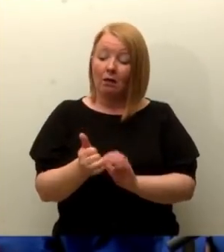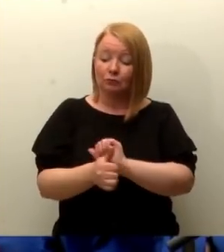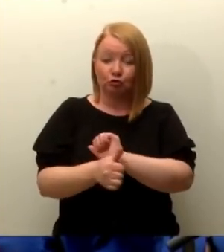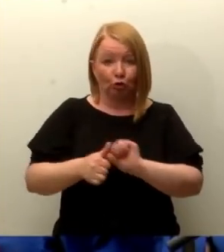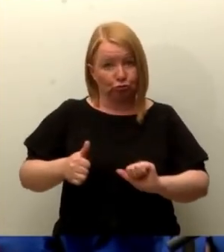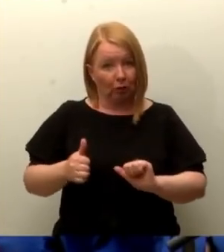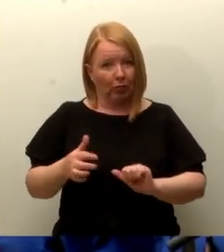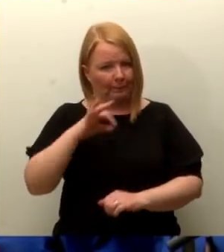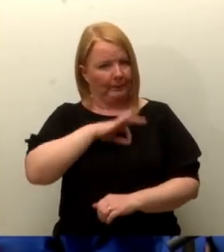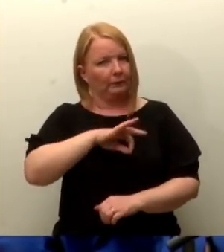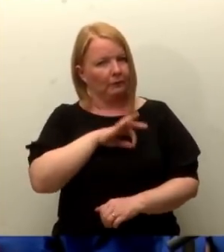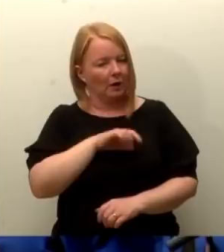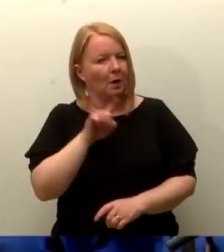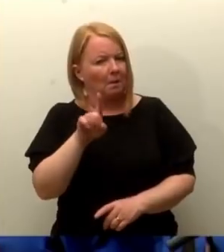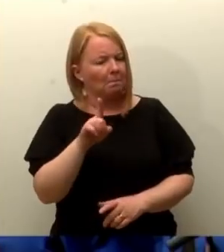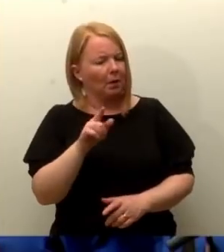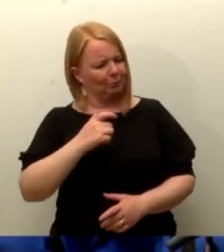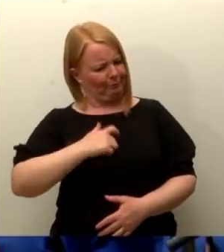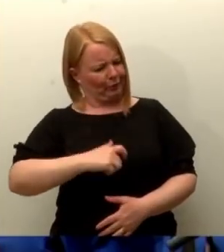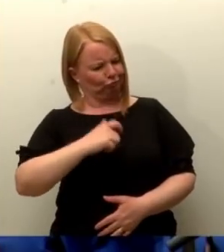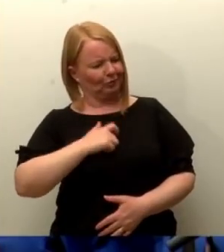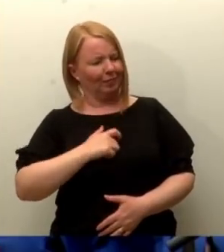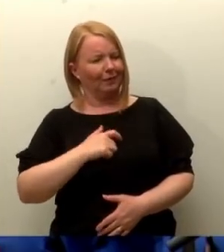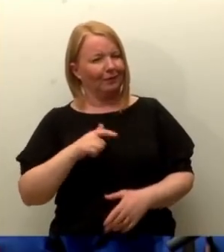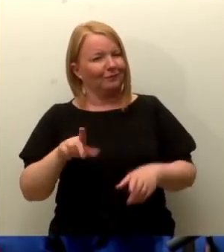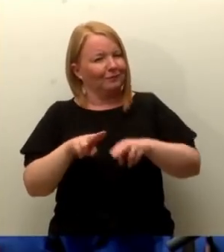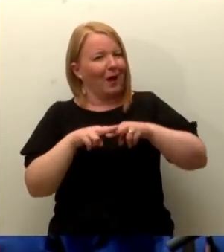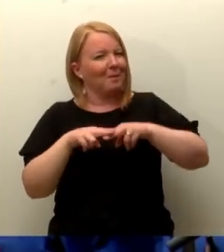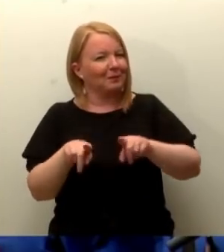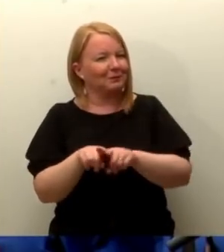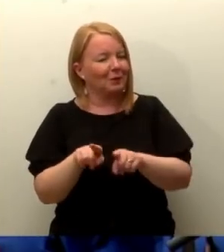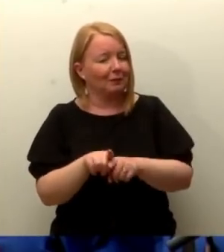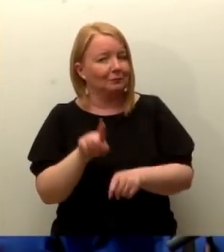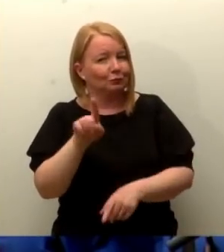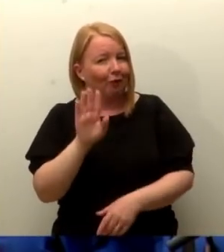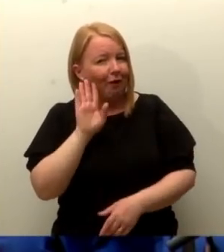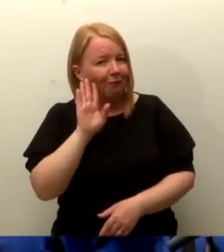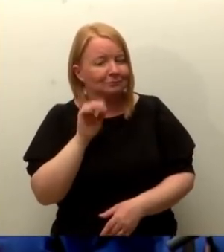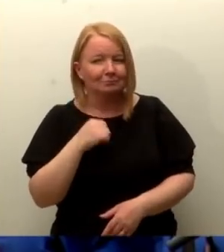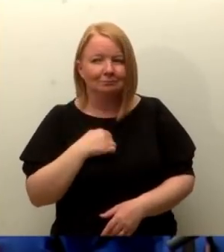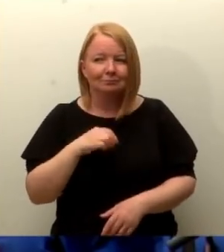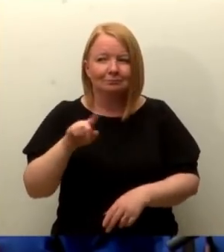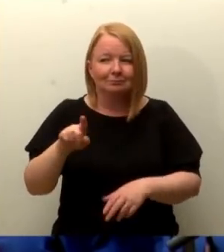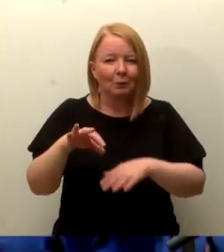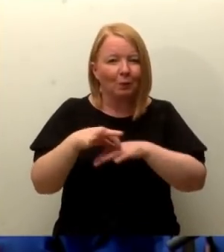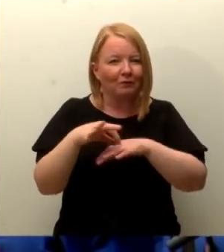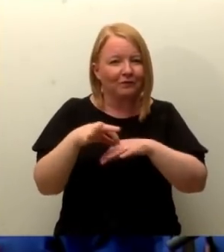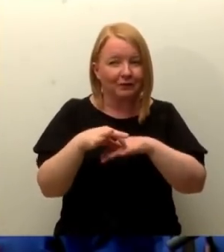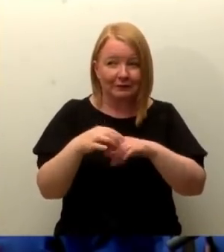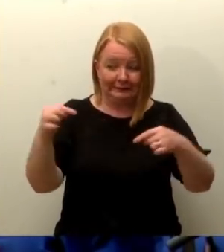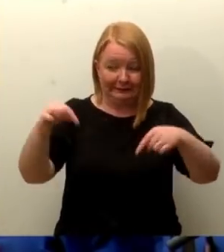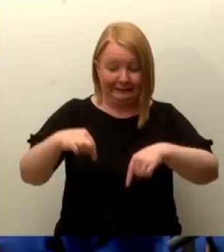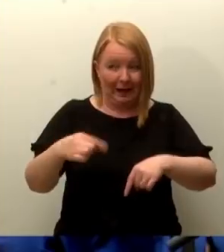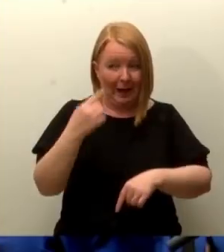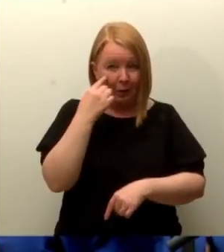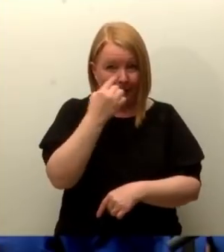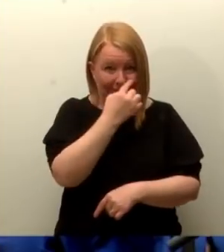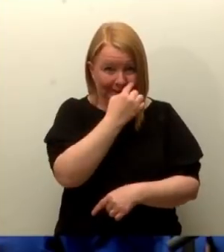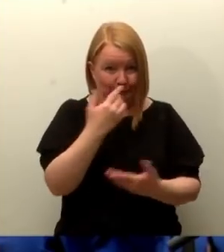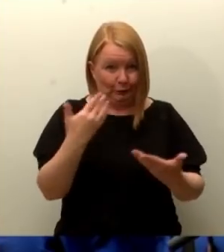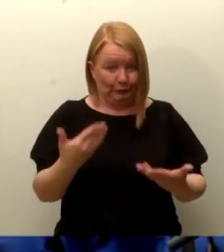but also personally benefited and family-wise. As you heard, my wife Archana, who's here to witness this